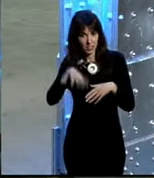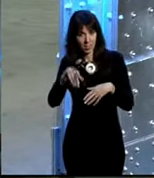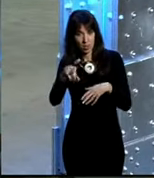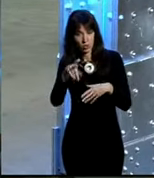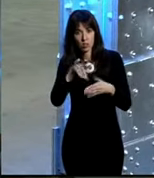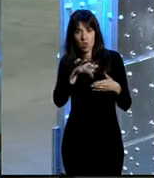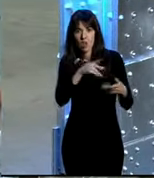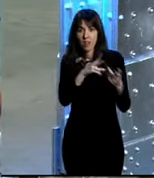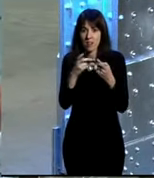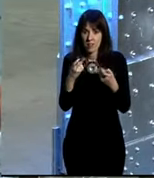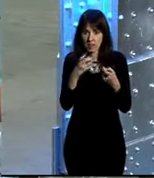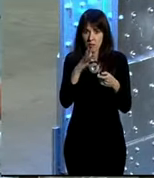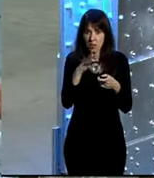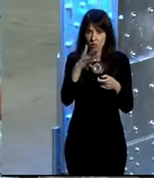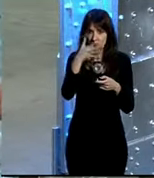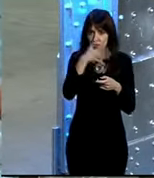screenwriters.